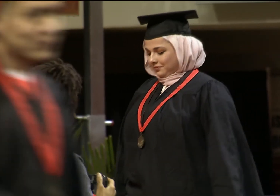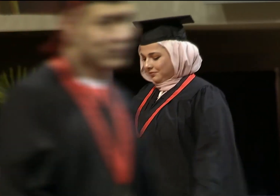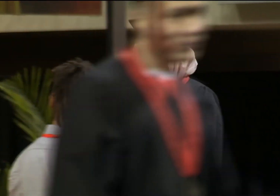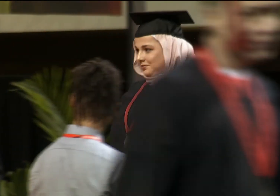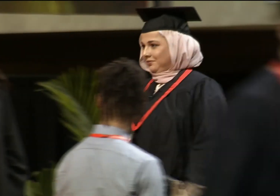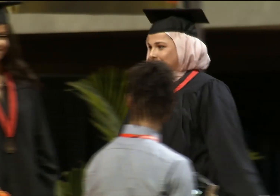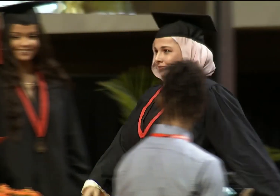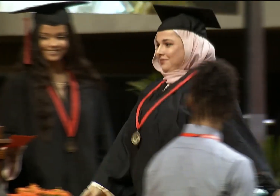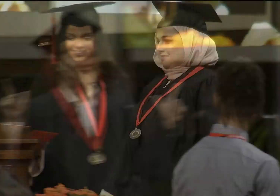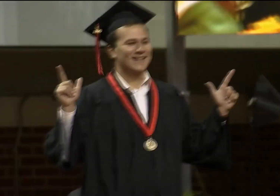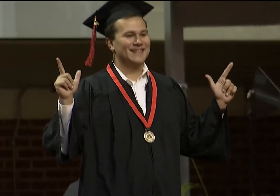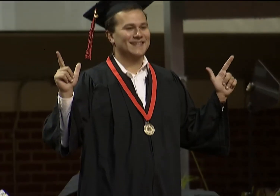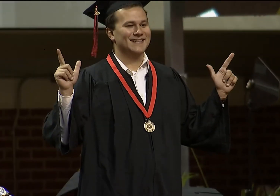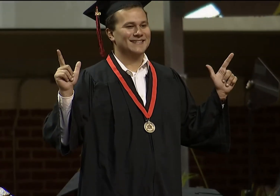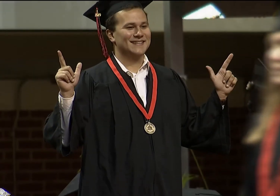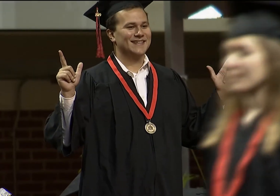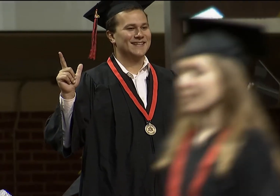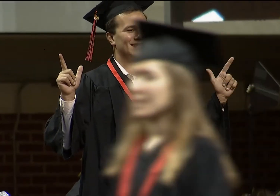Hanin Agha.